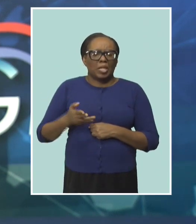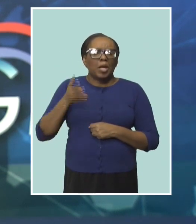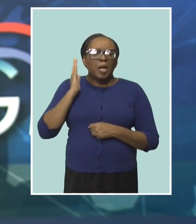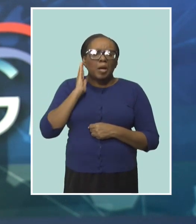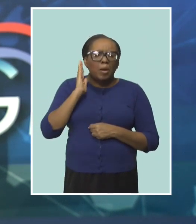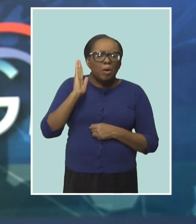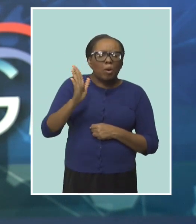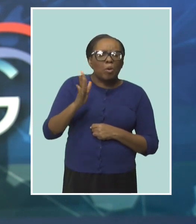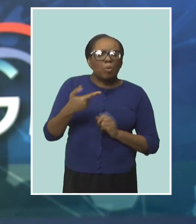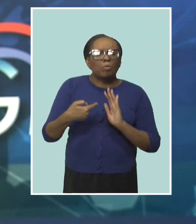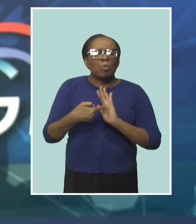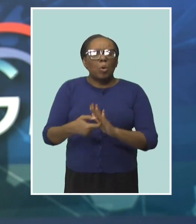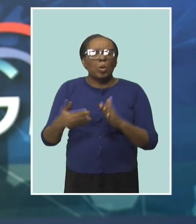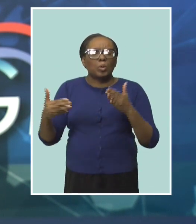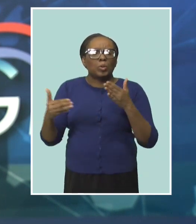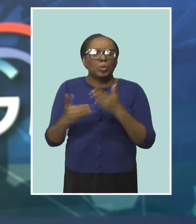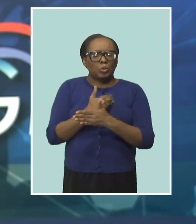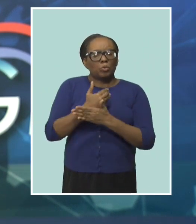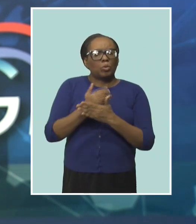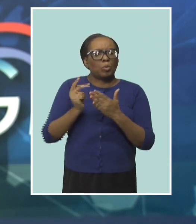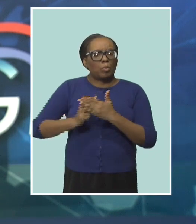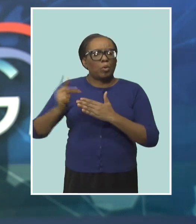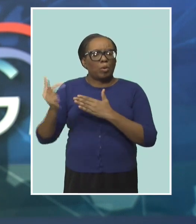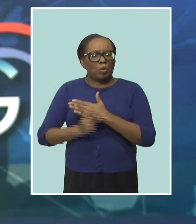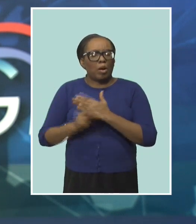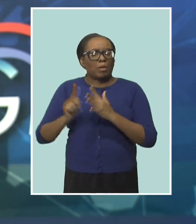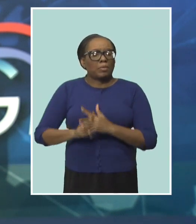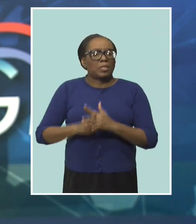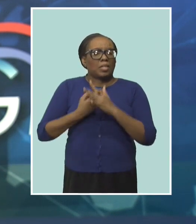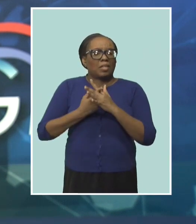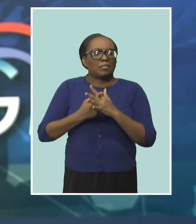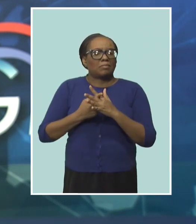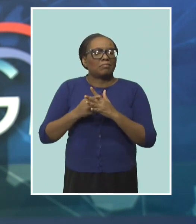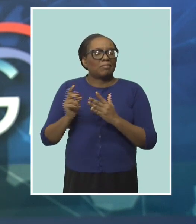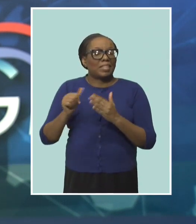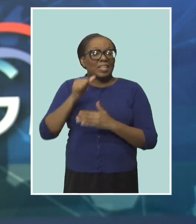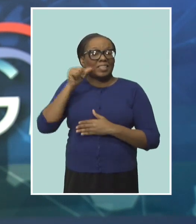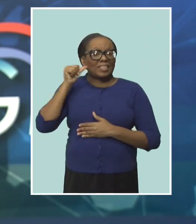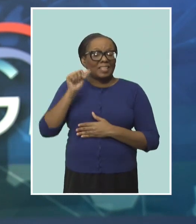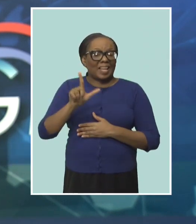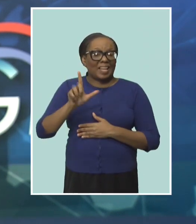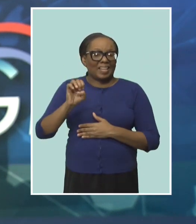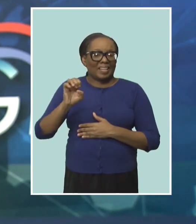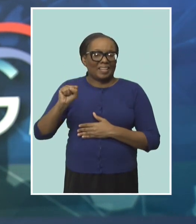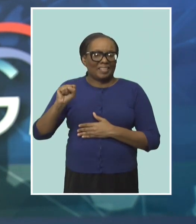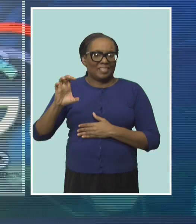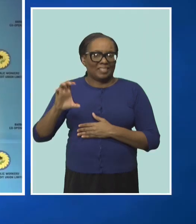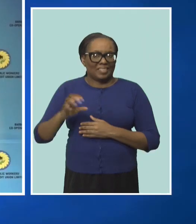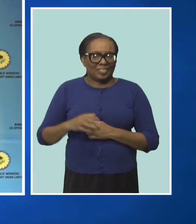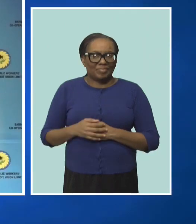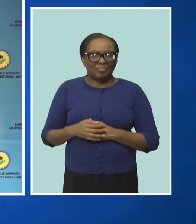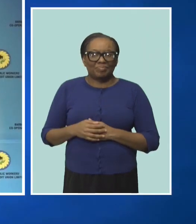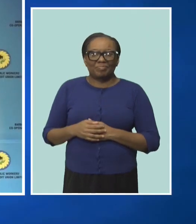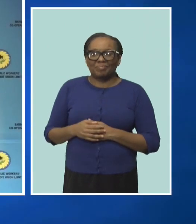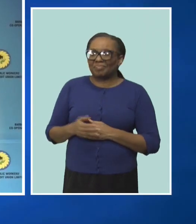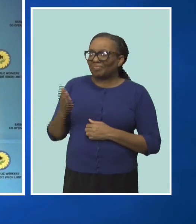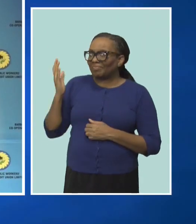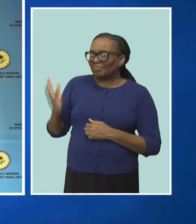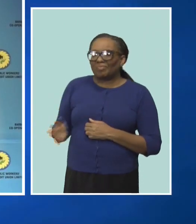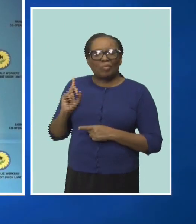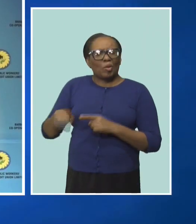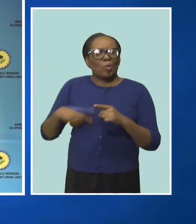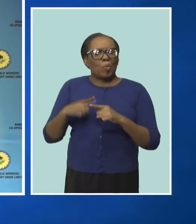on the history of the production as a new series started yesterday at the Lloyd Erskine Sandiford Centre. Longevity is one